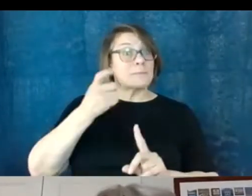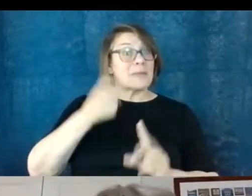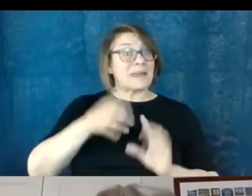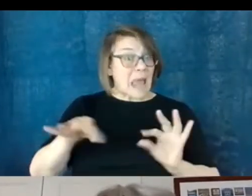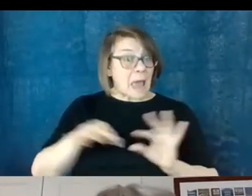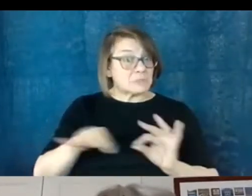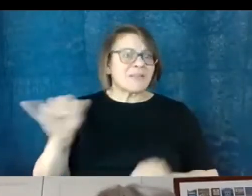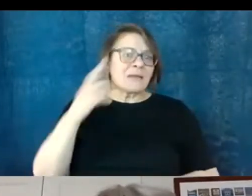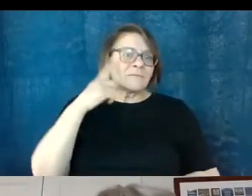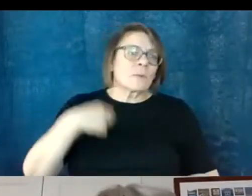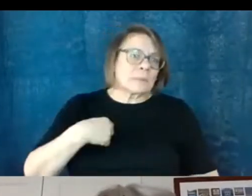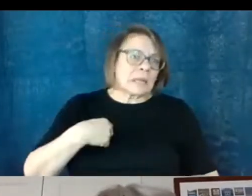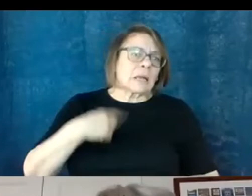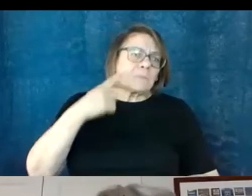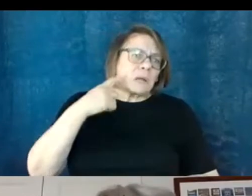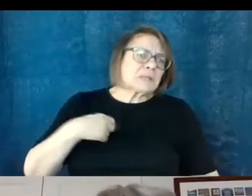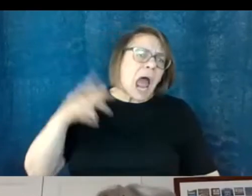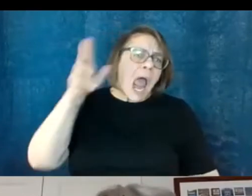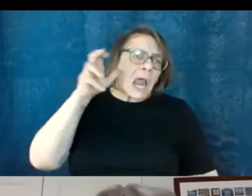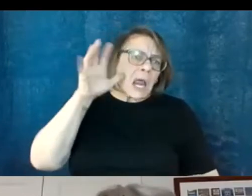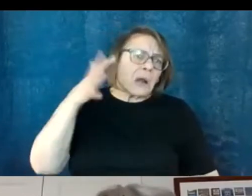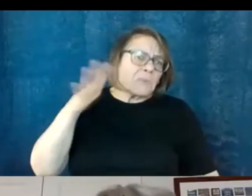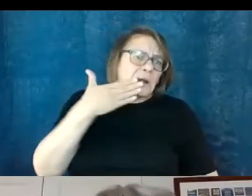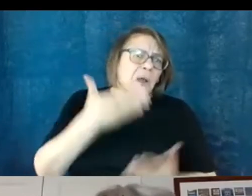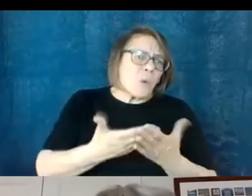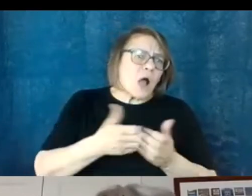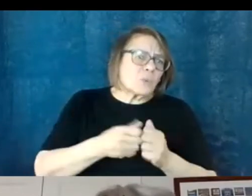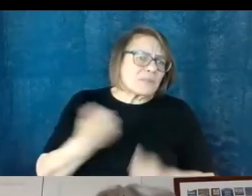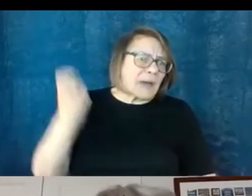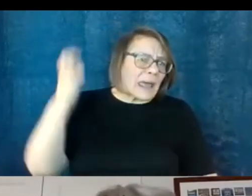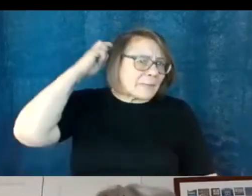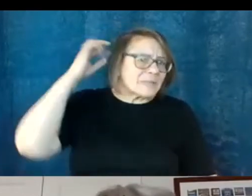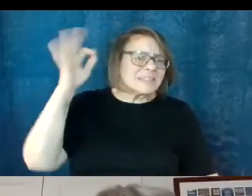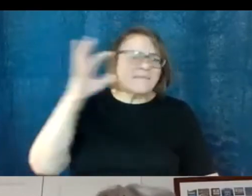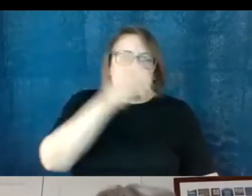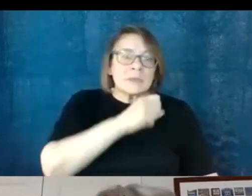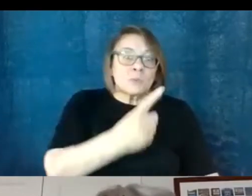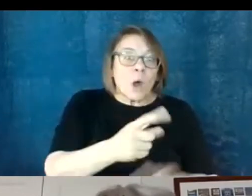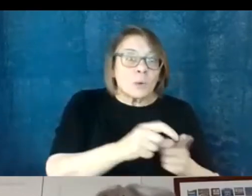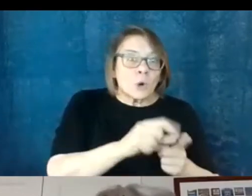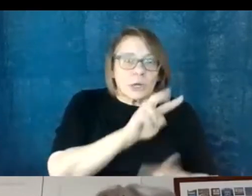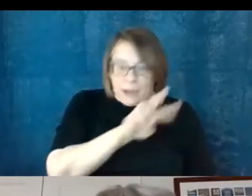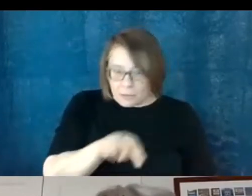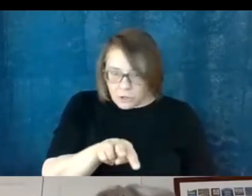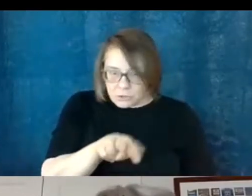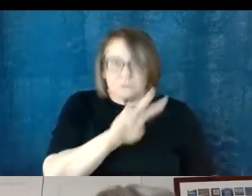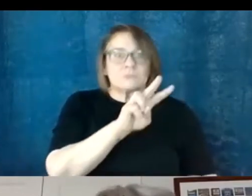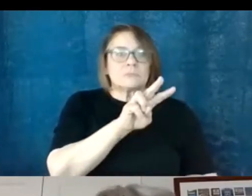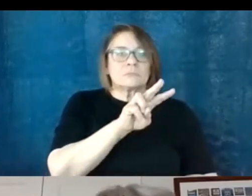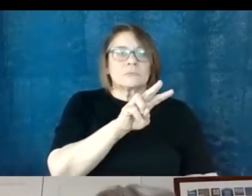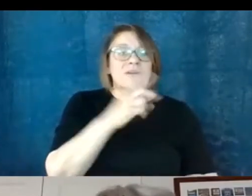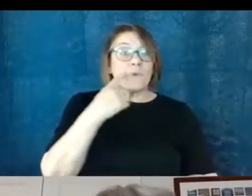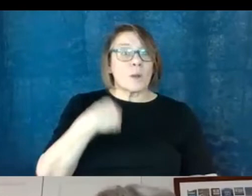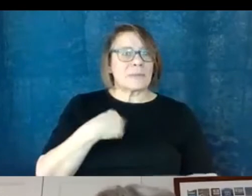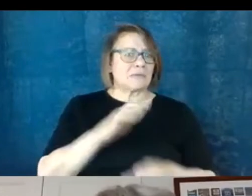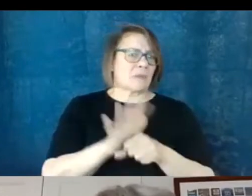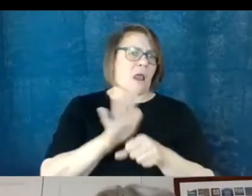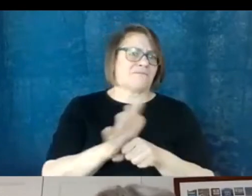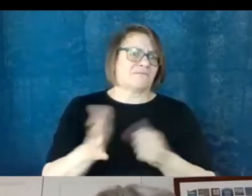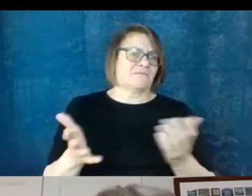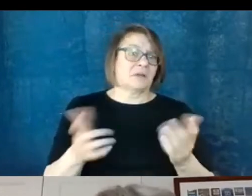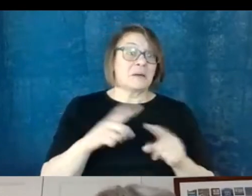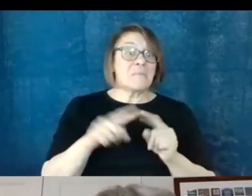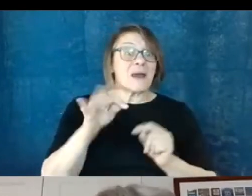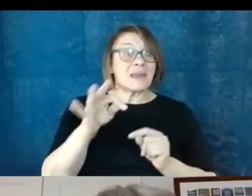me, because I hear pretty well with my implants. If I just miss a word and I look down at the captions, for me, that's fine. But if